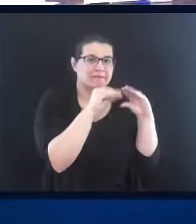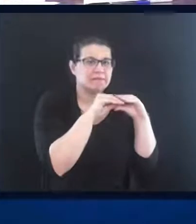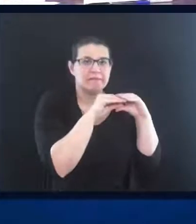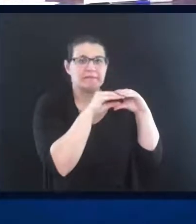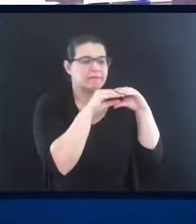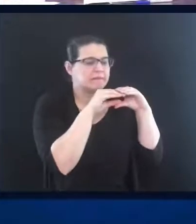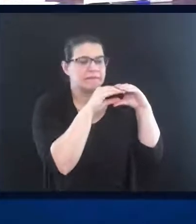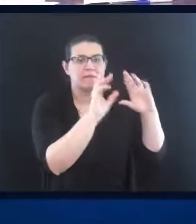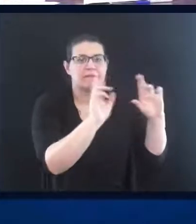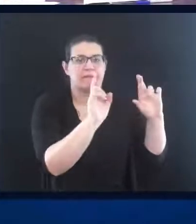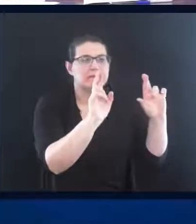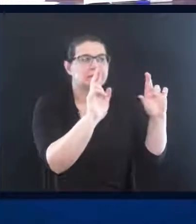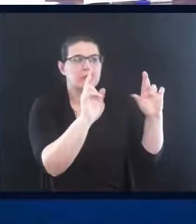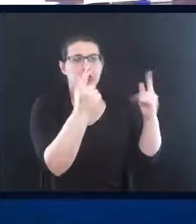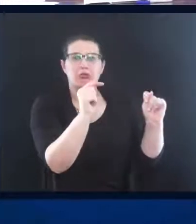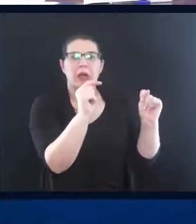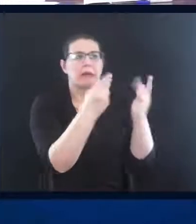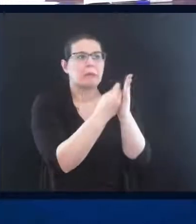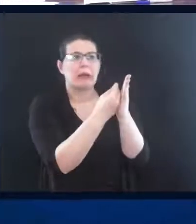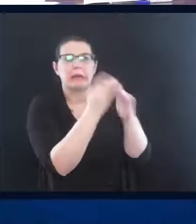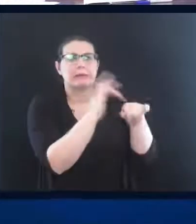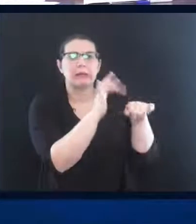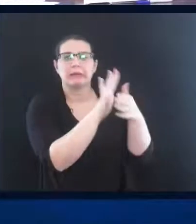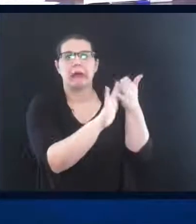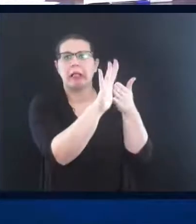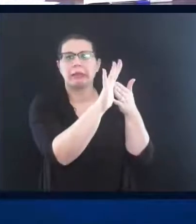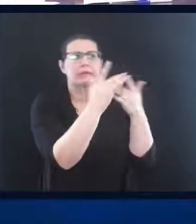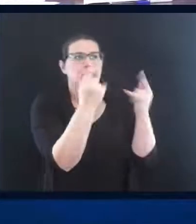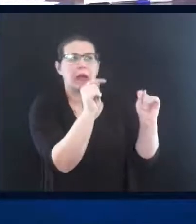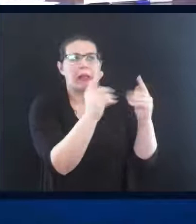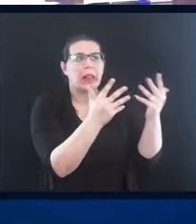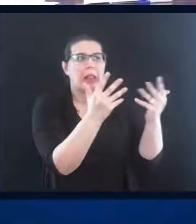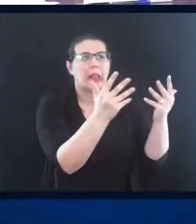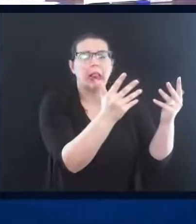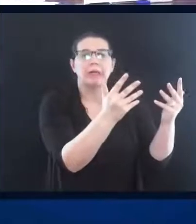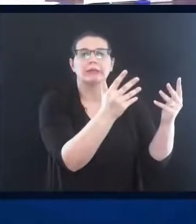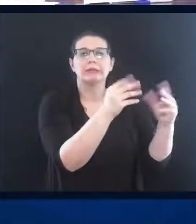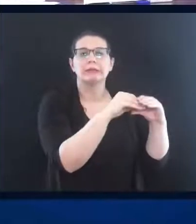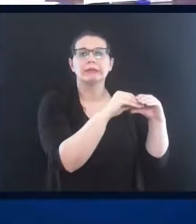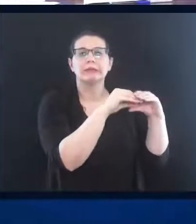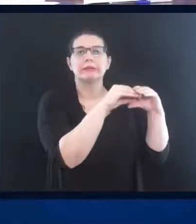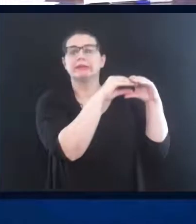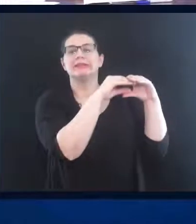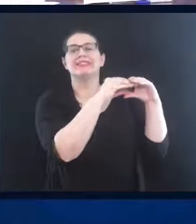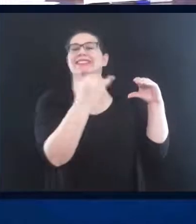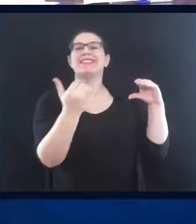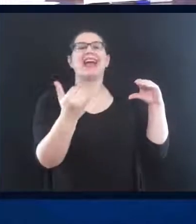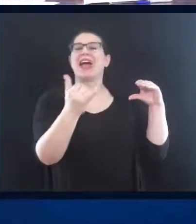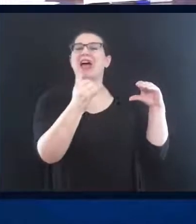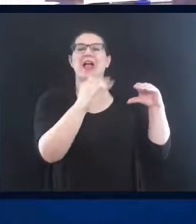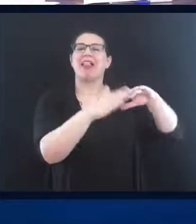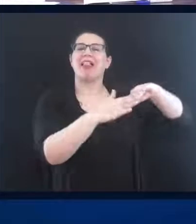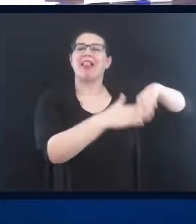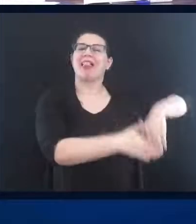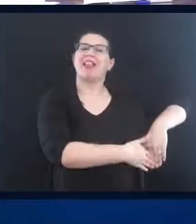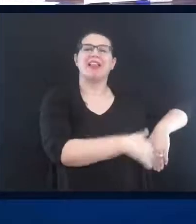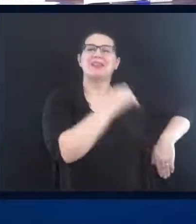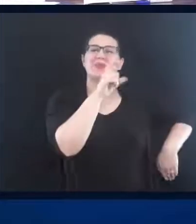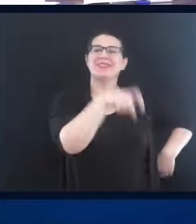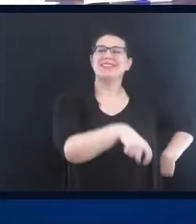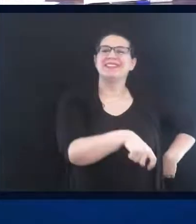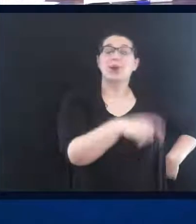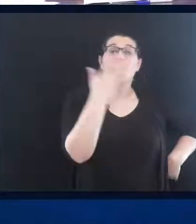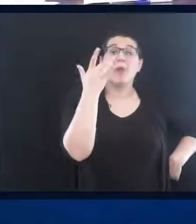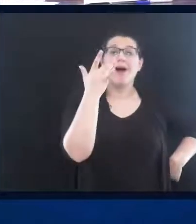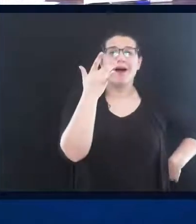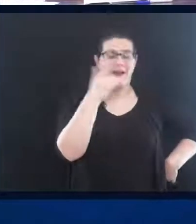be ready to be able to go on and further her education. Well, she doesn't have to worry a whole lot about that now, because Livy and